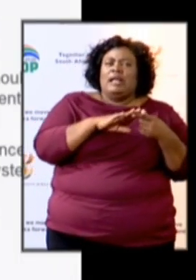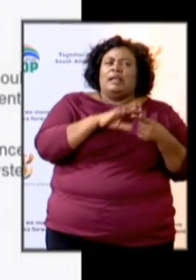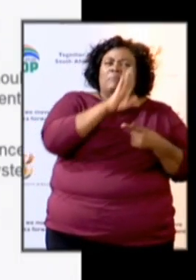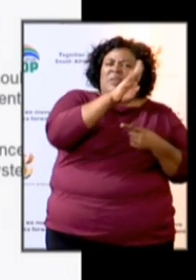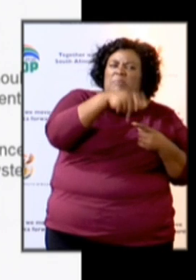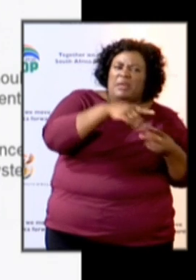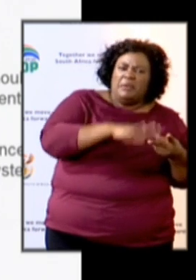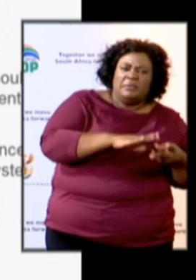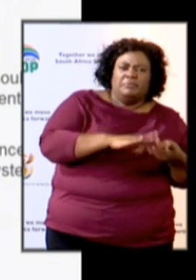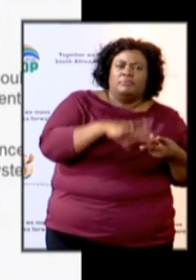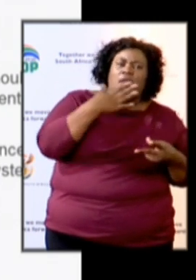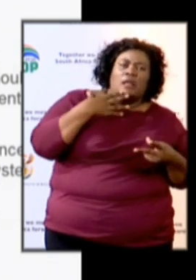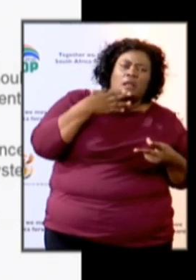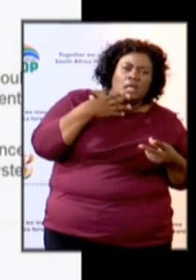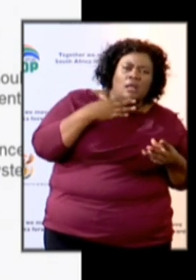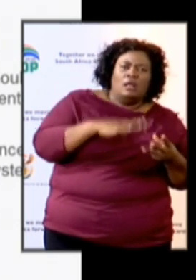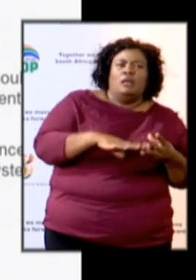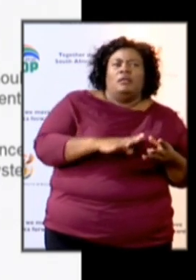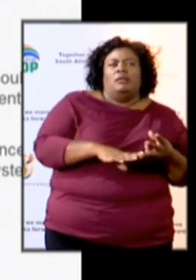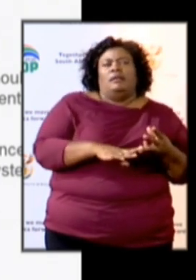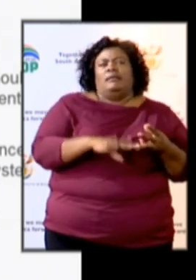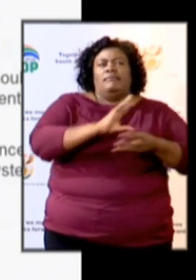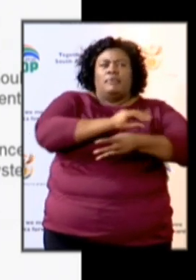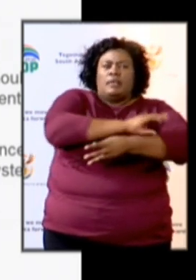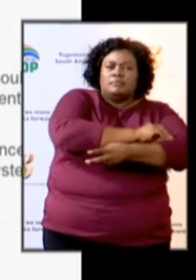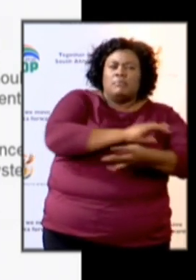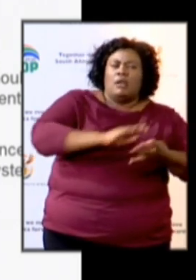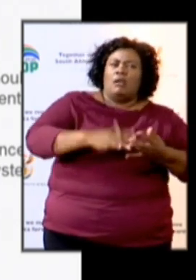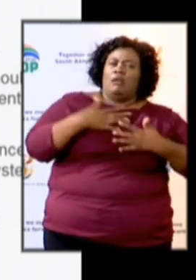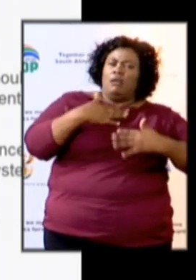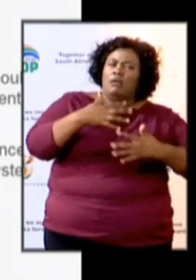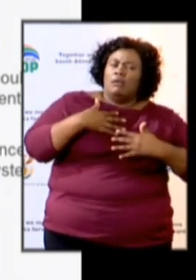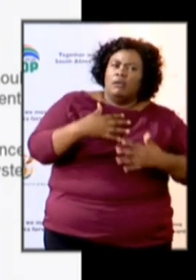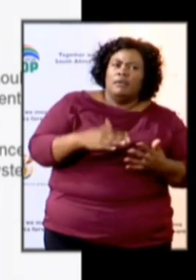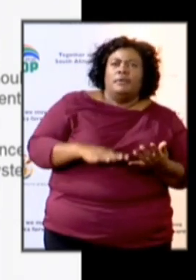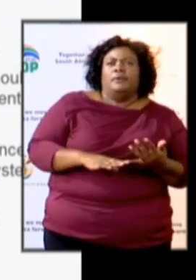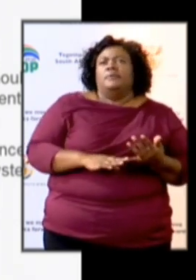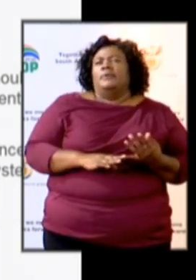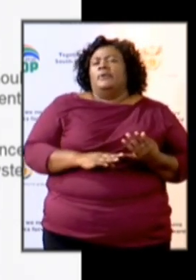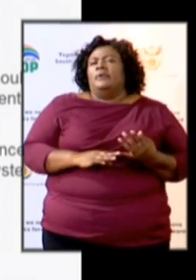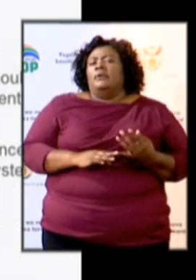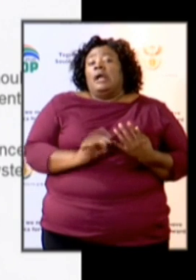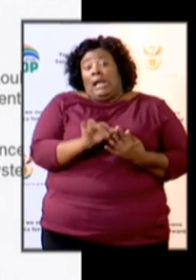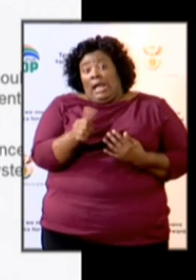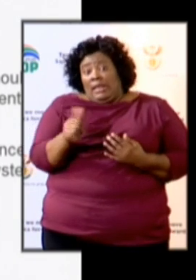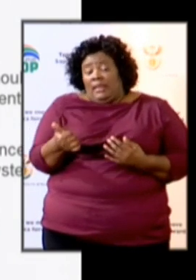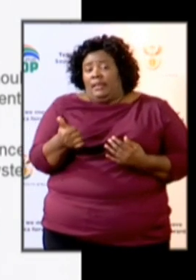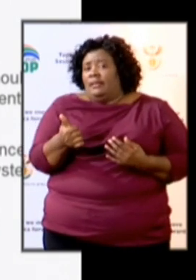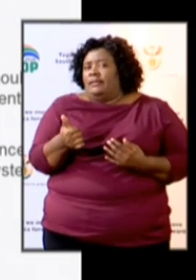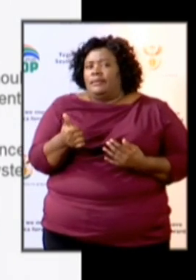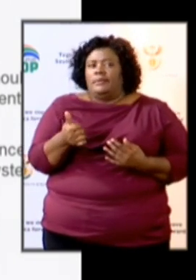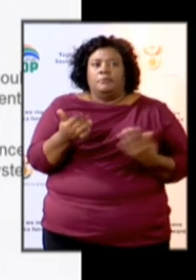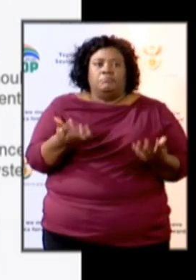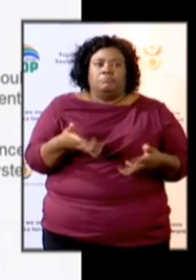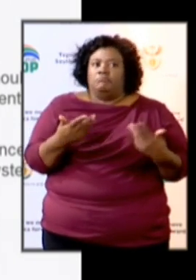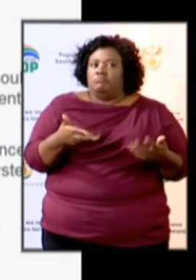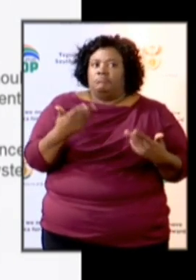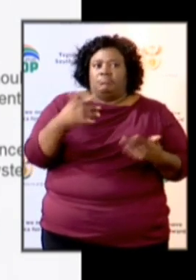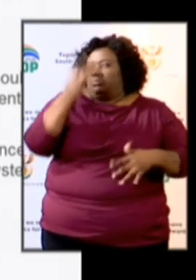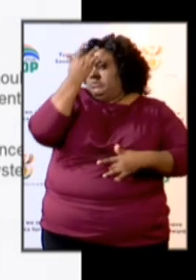it's diabetes, high blood pressure, asthma, cancer, other immune